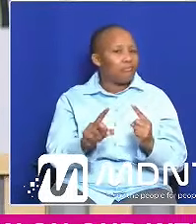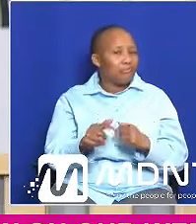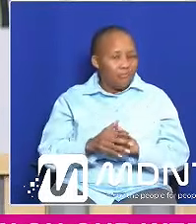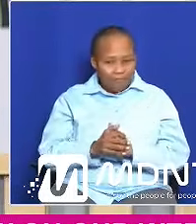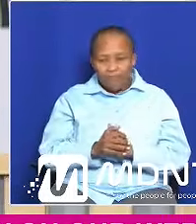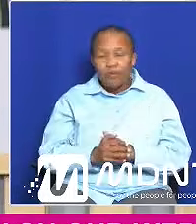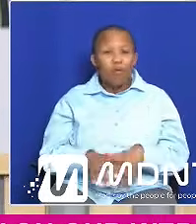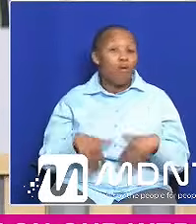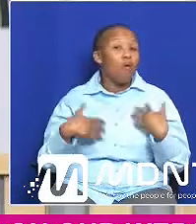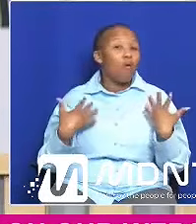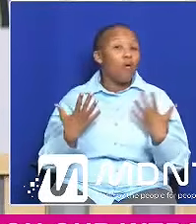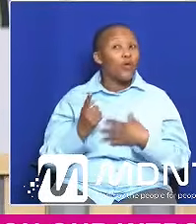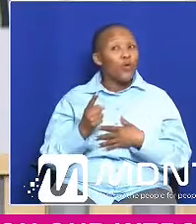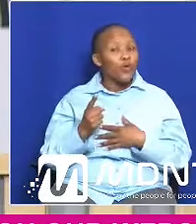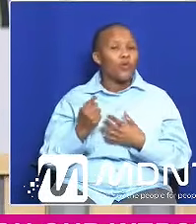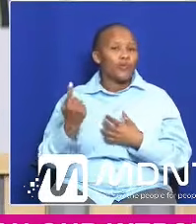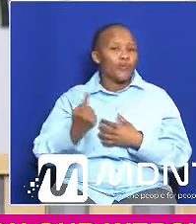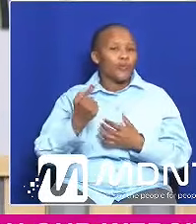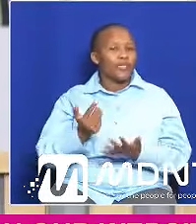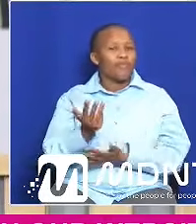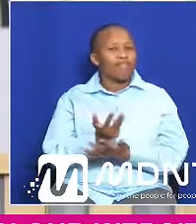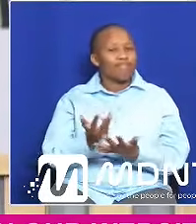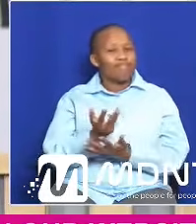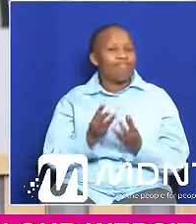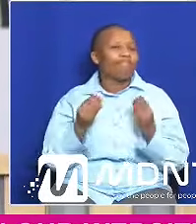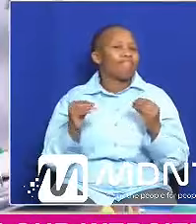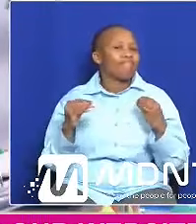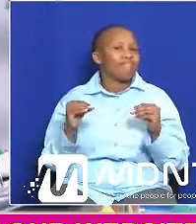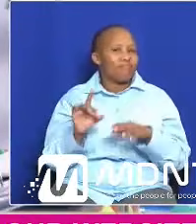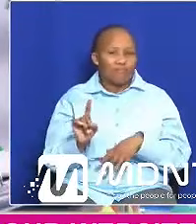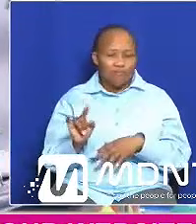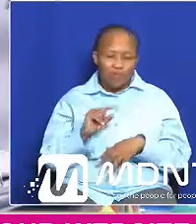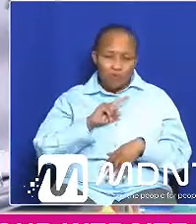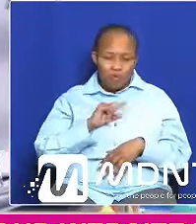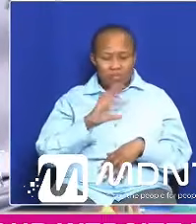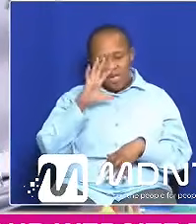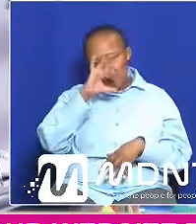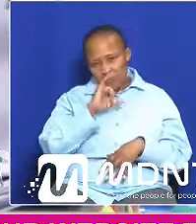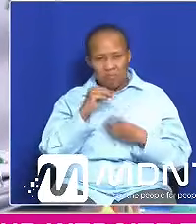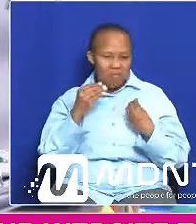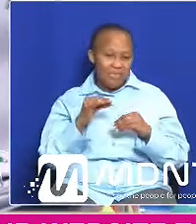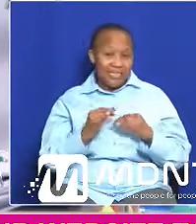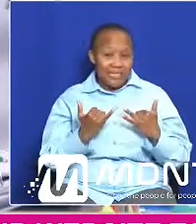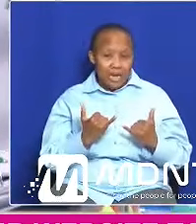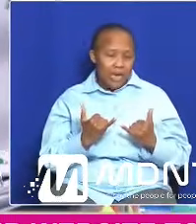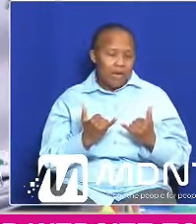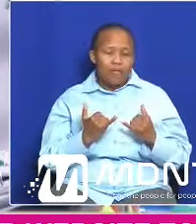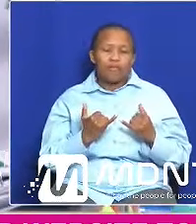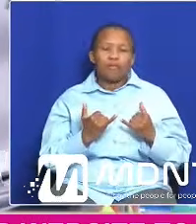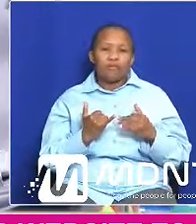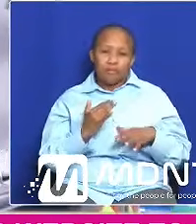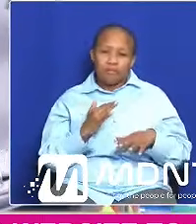because I shouldn't assume the relationship has ended. So what other business interests do you discuss